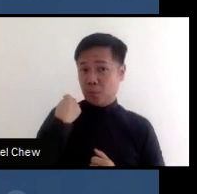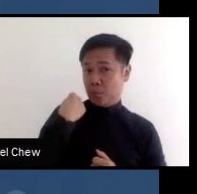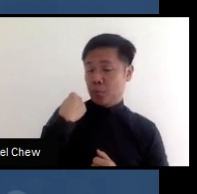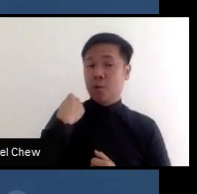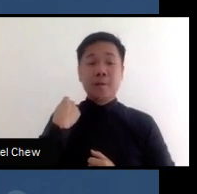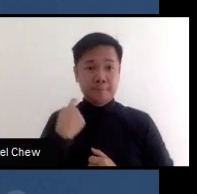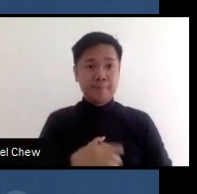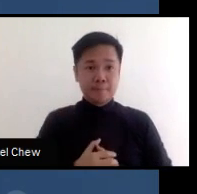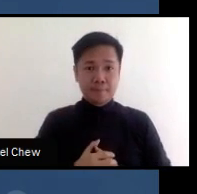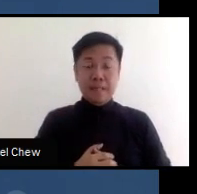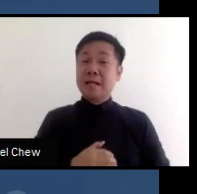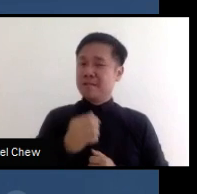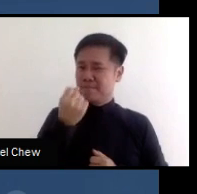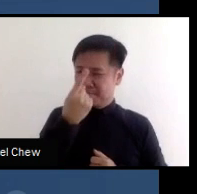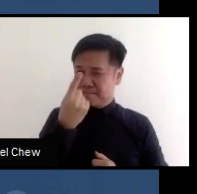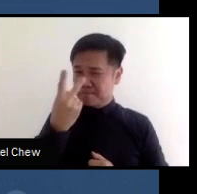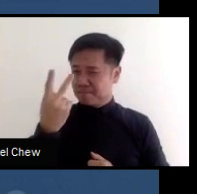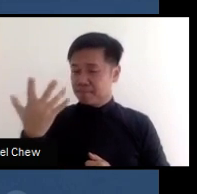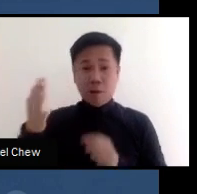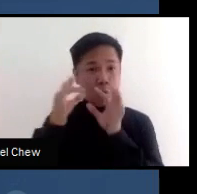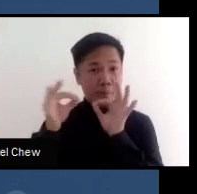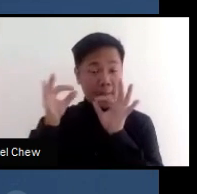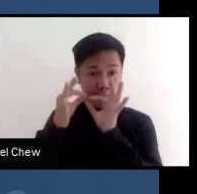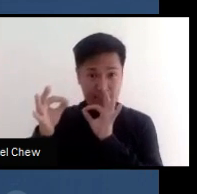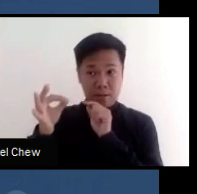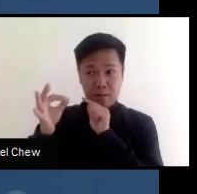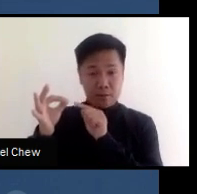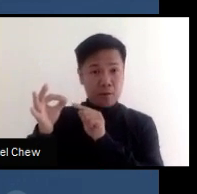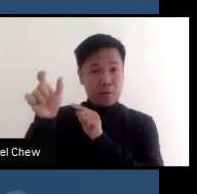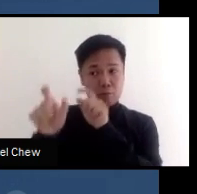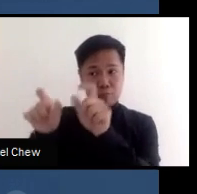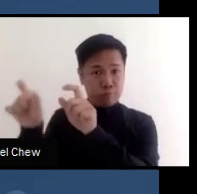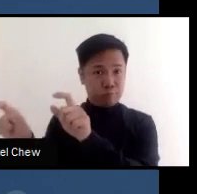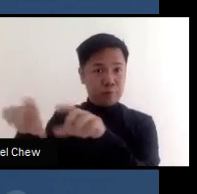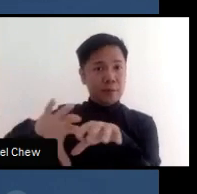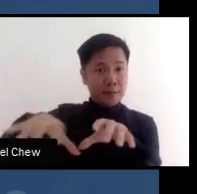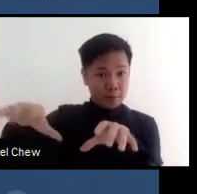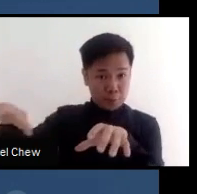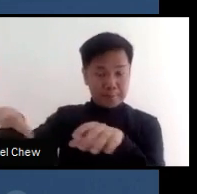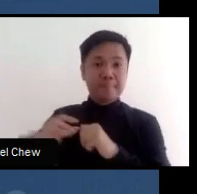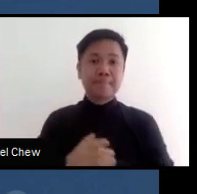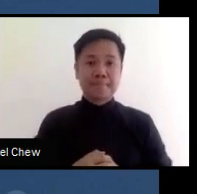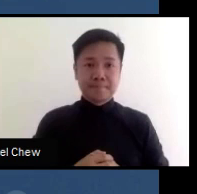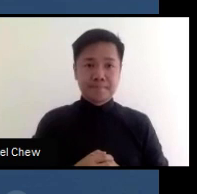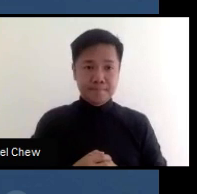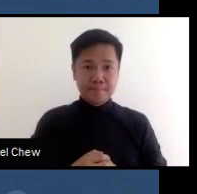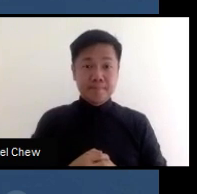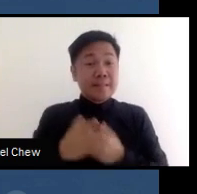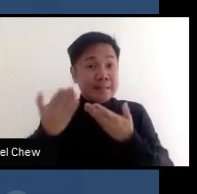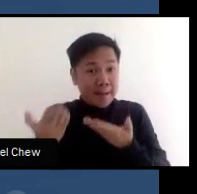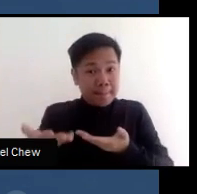certain comments from the distinguished member states, and I now invite